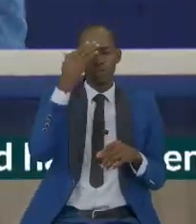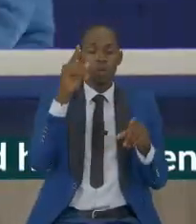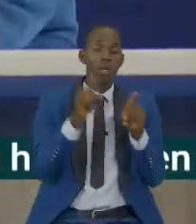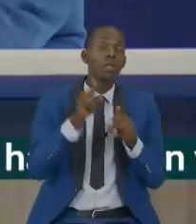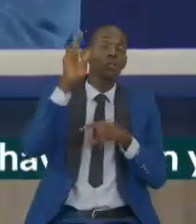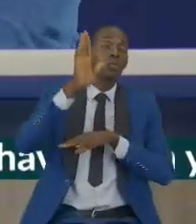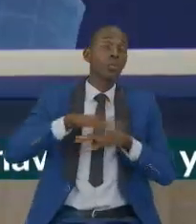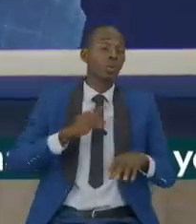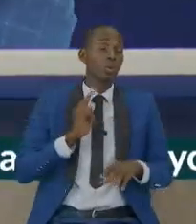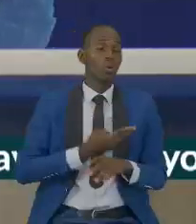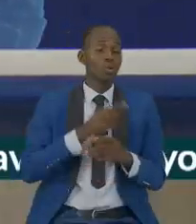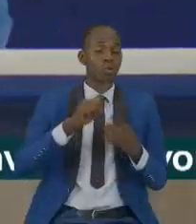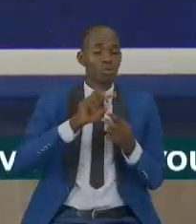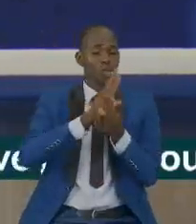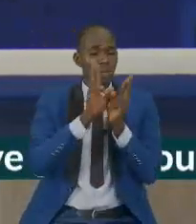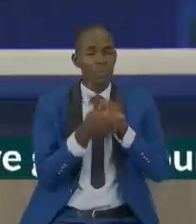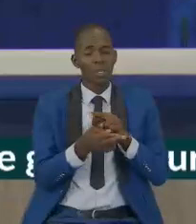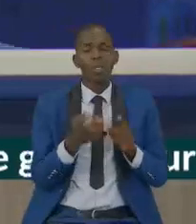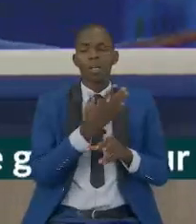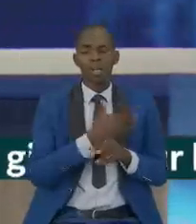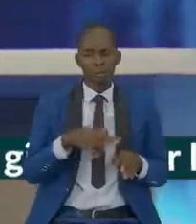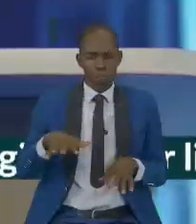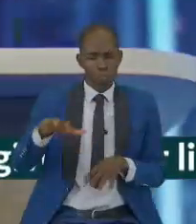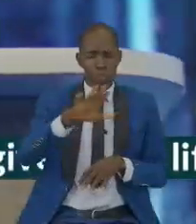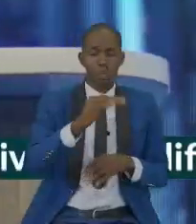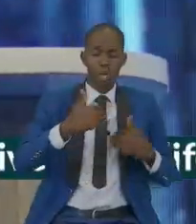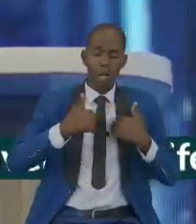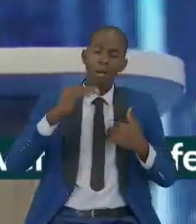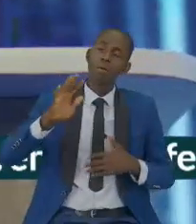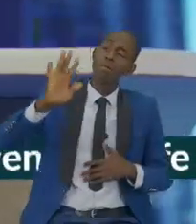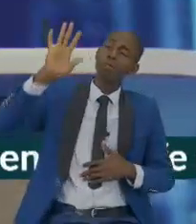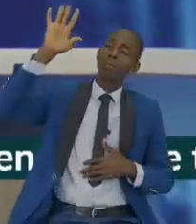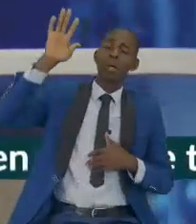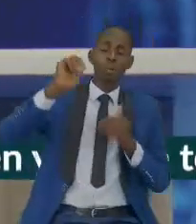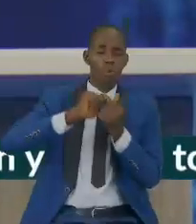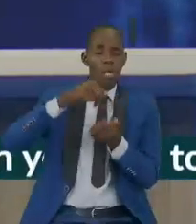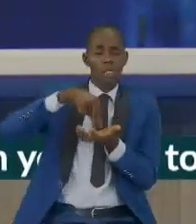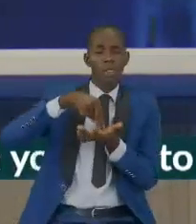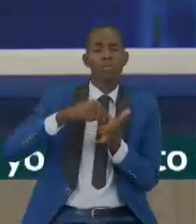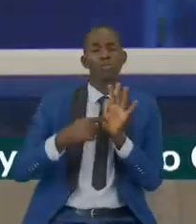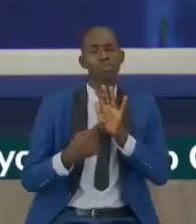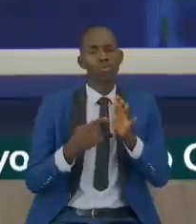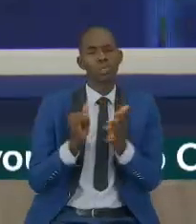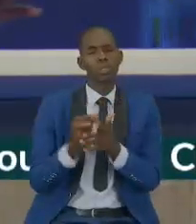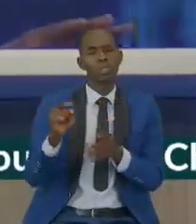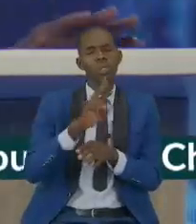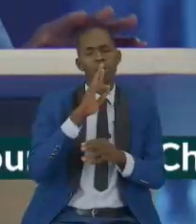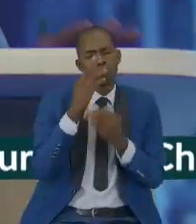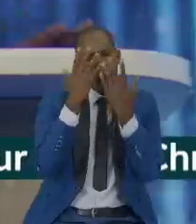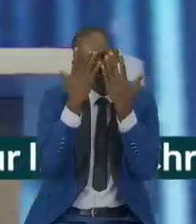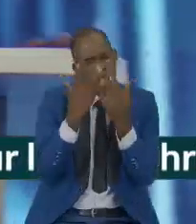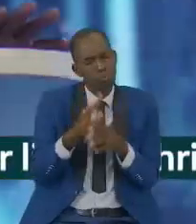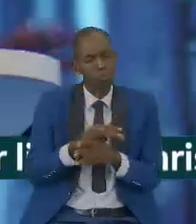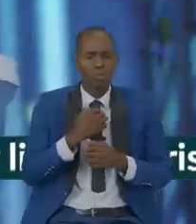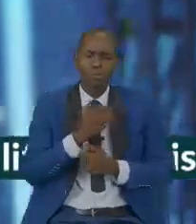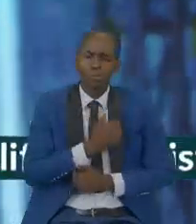repentance, and these have indicated that they turn away from their sin, and they repent and turn to you for